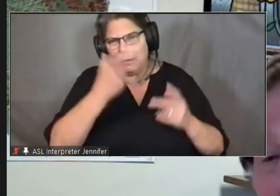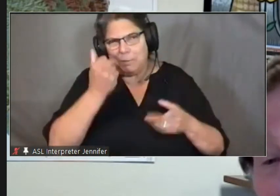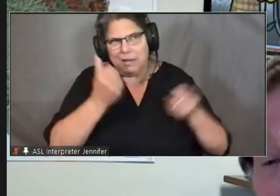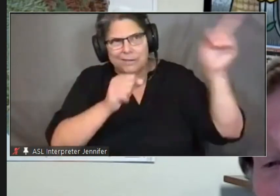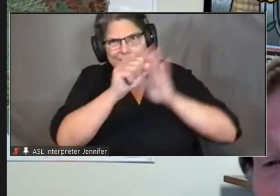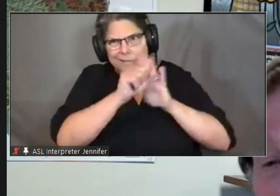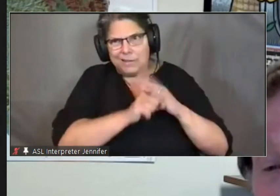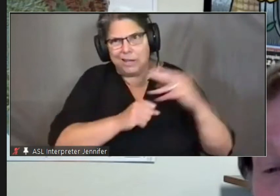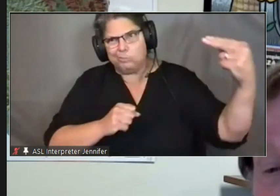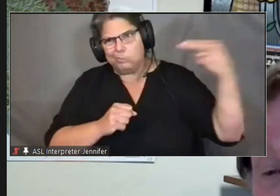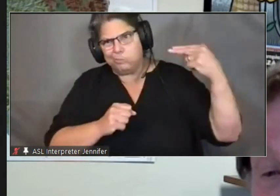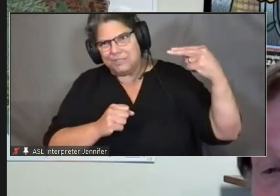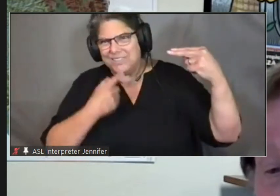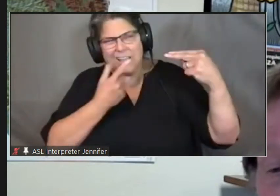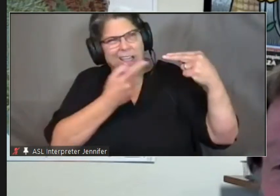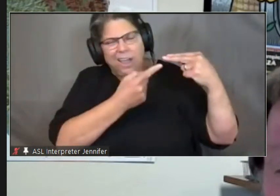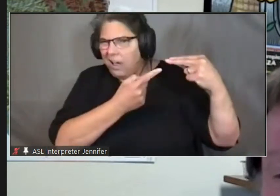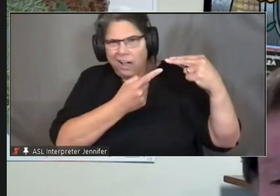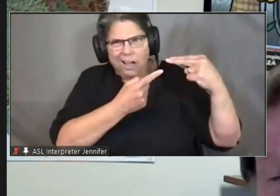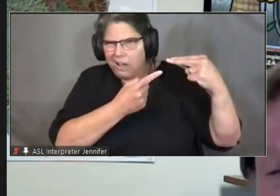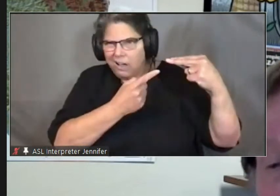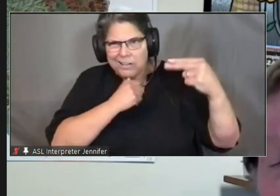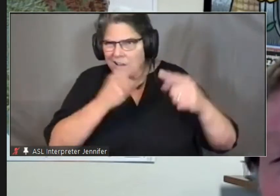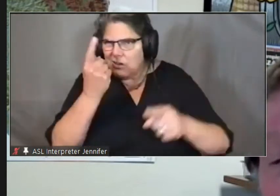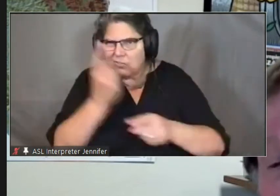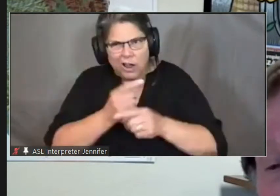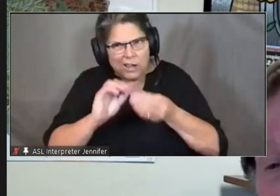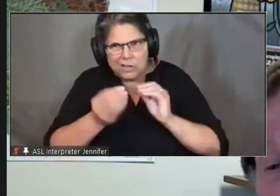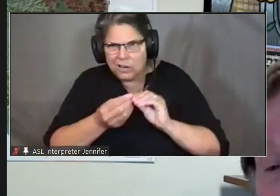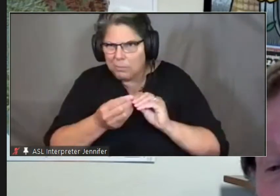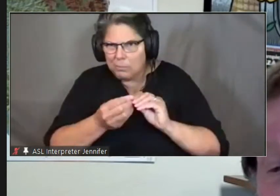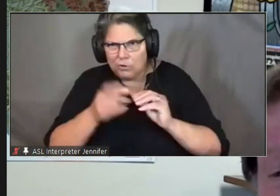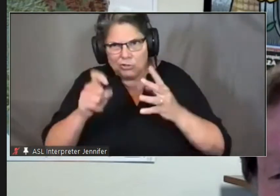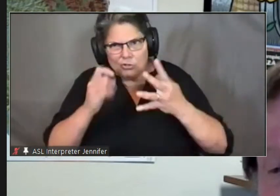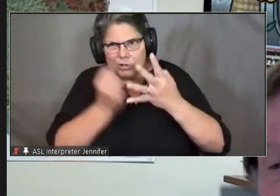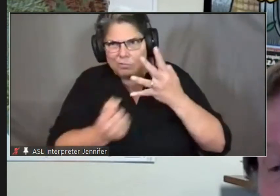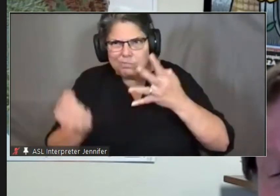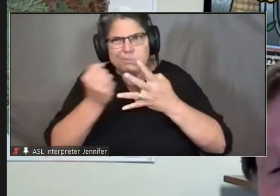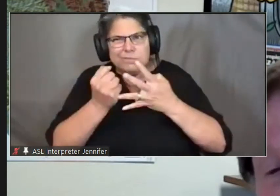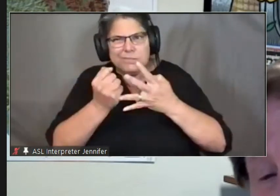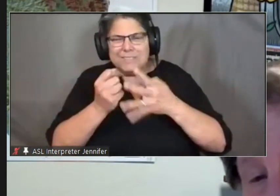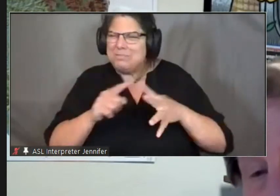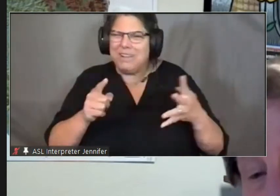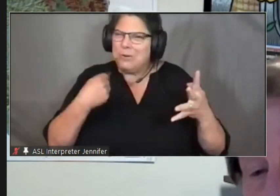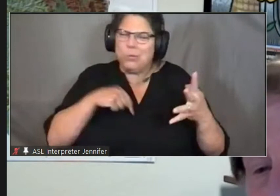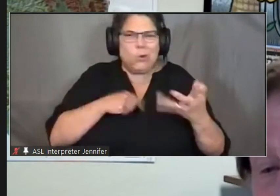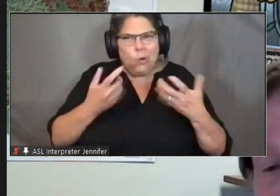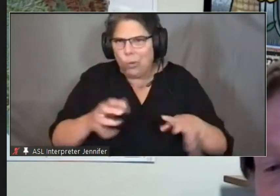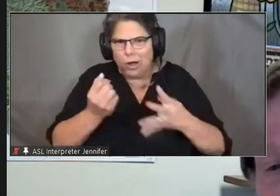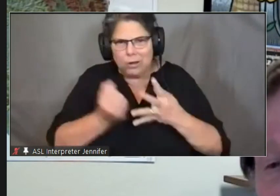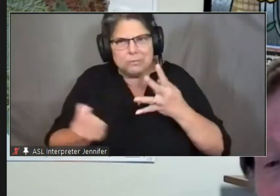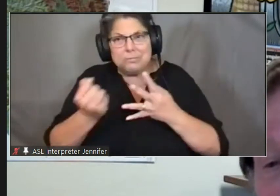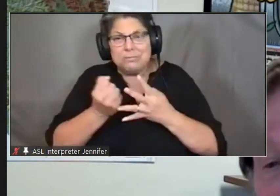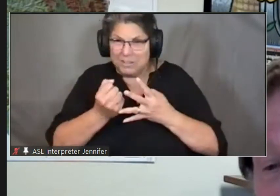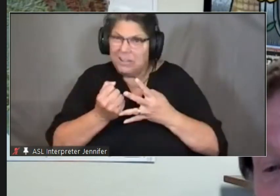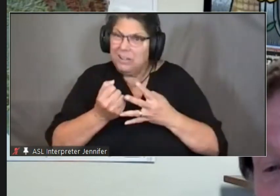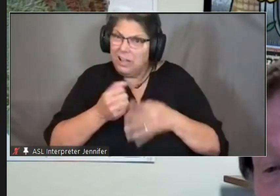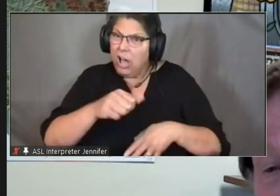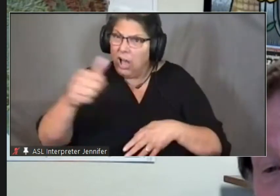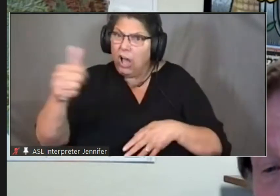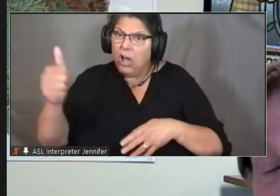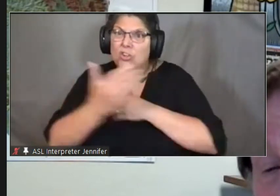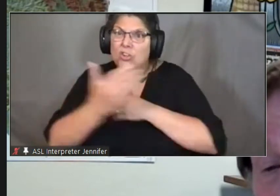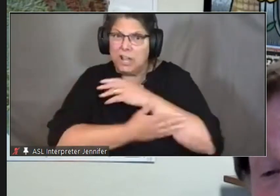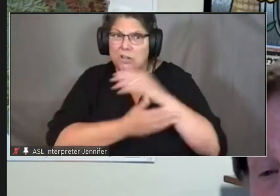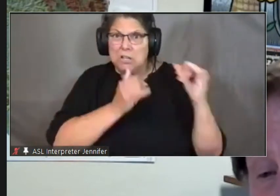are not where the metrics ought to be, but we don't want to move you back yet. And that happened to several counties.